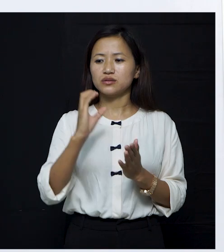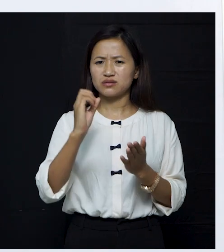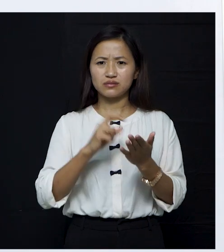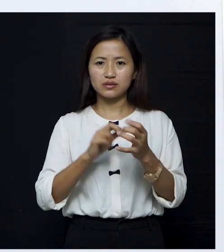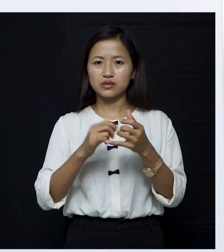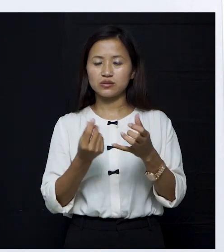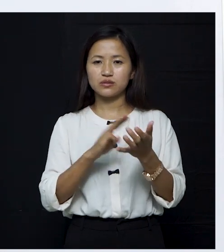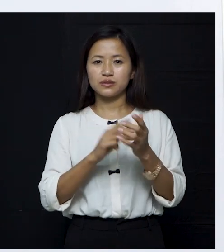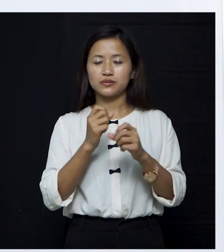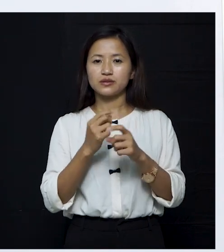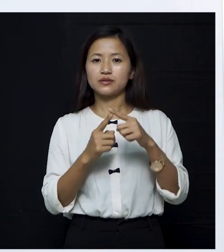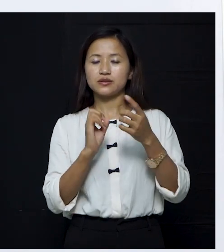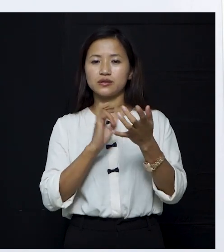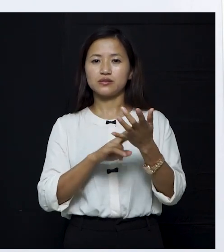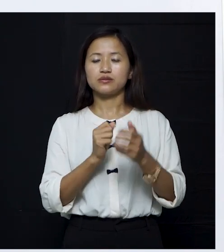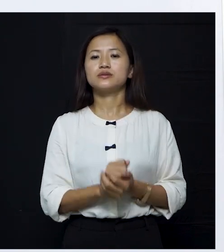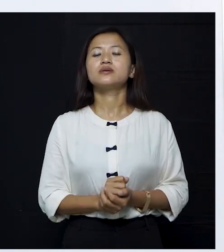okay? Now, when I say